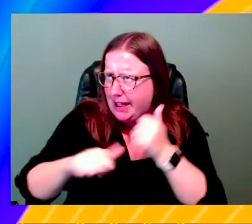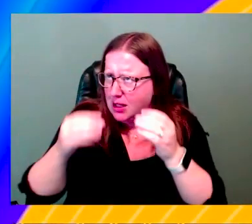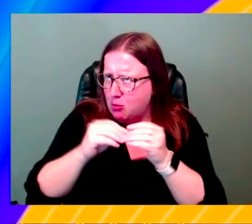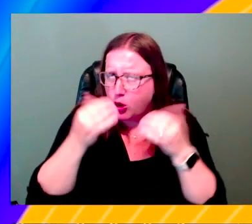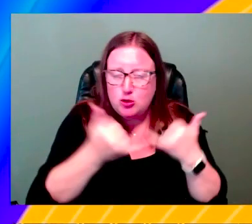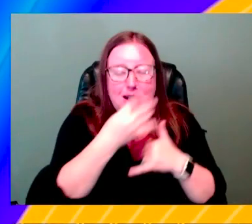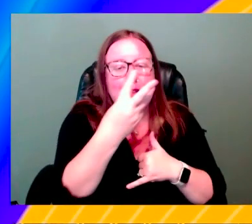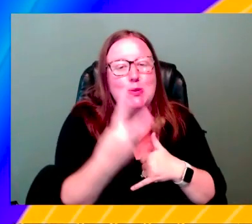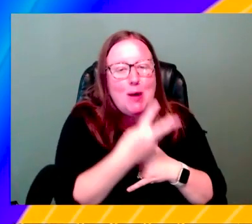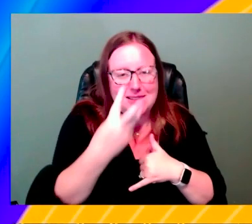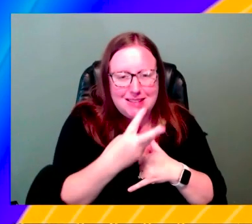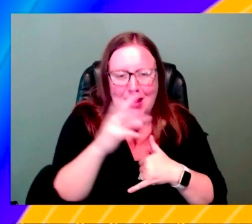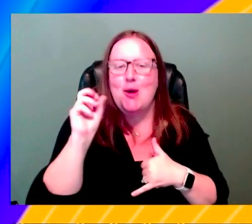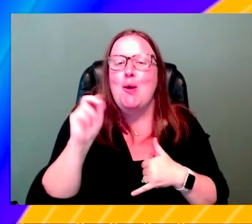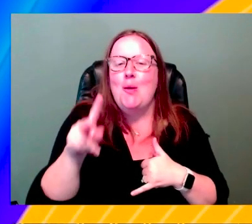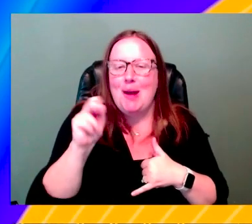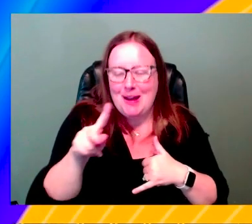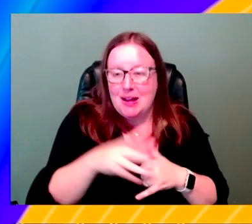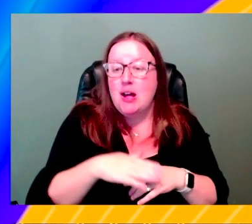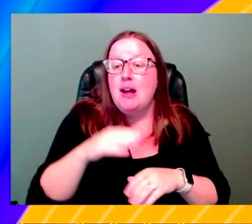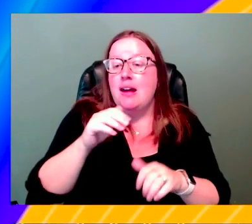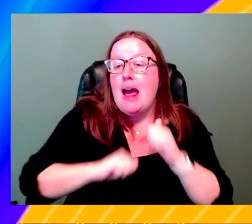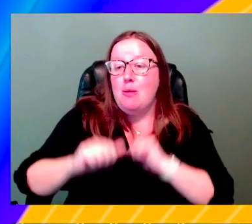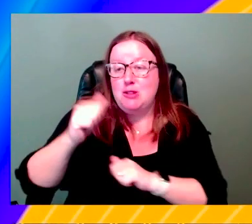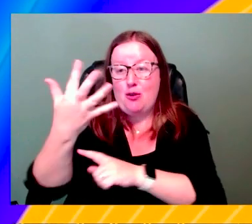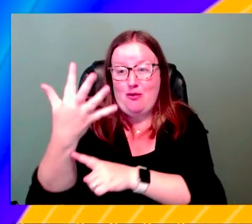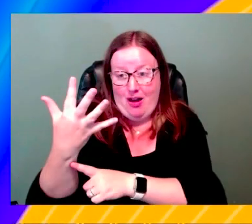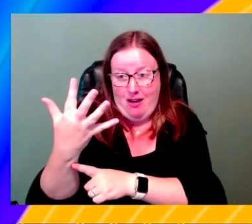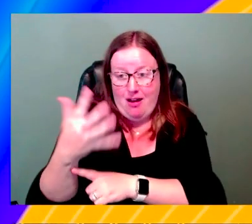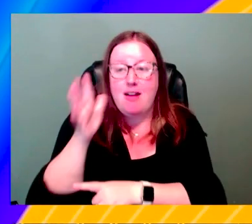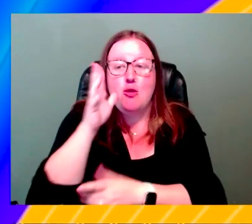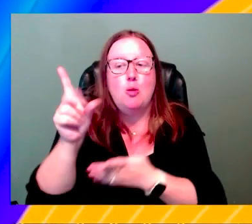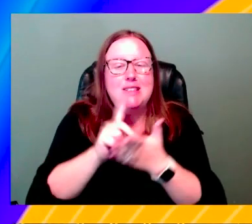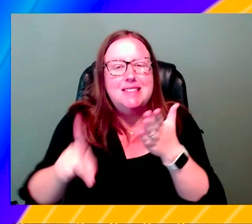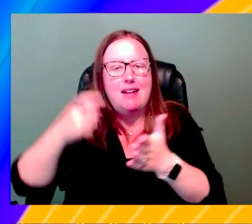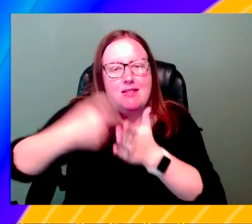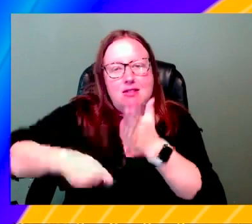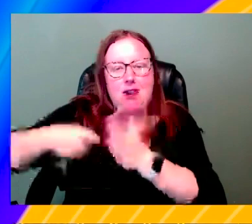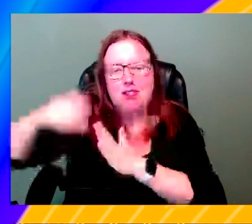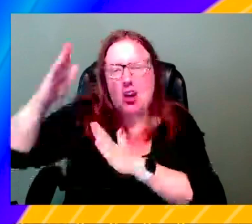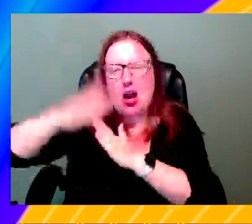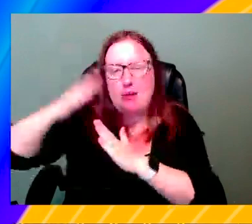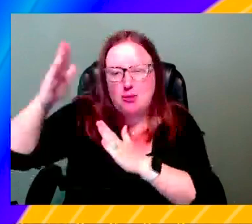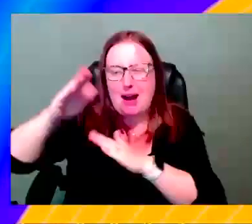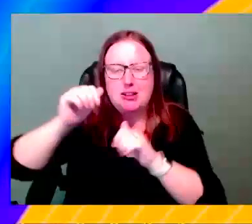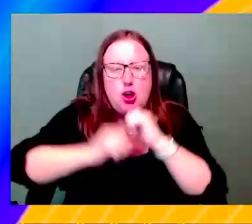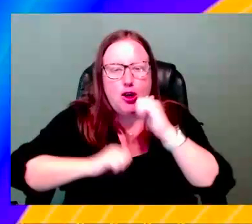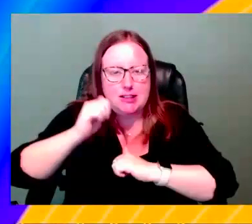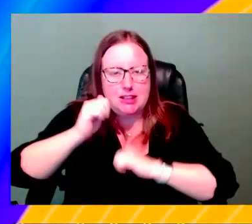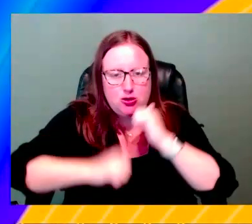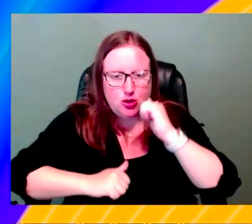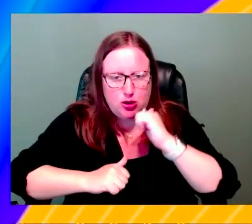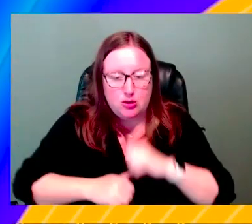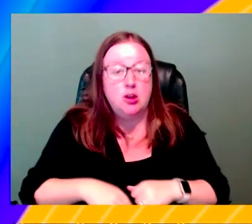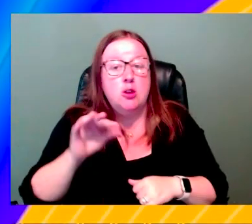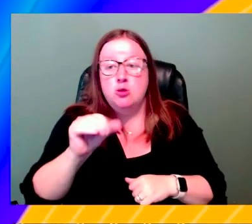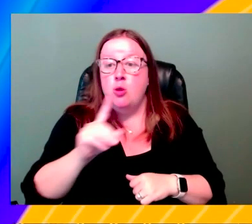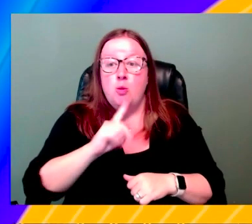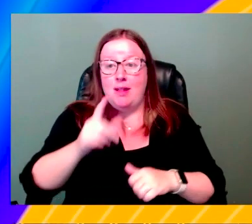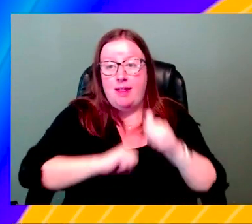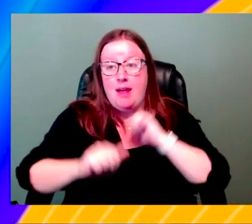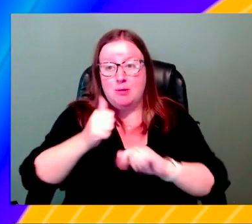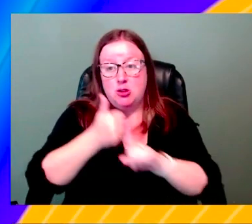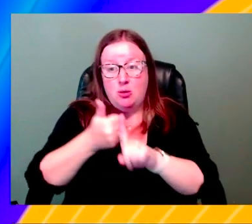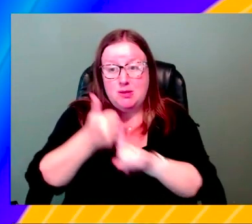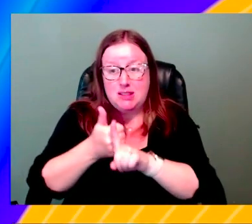cool. Episode 5, we're going to design cost-optimized architectures. Okay. These episodes are a great